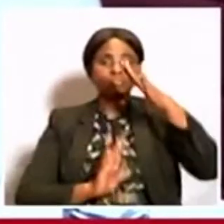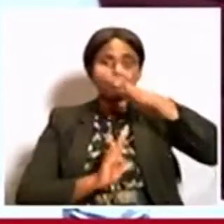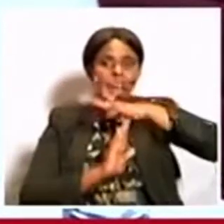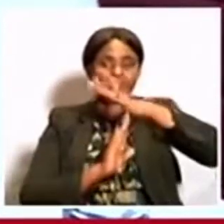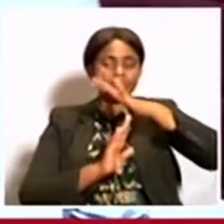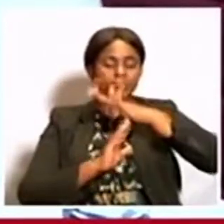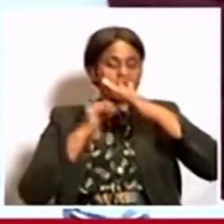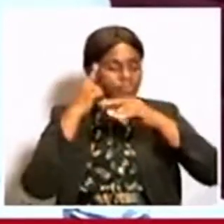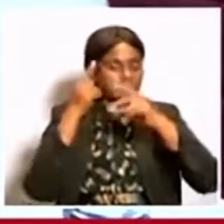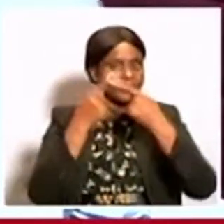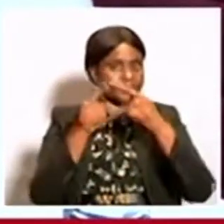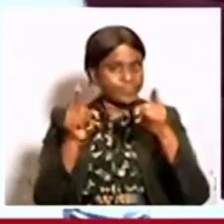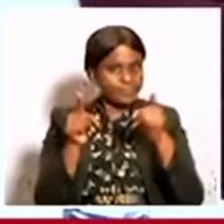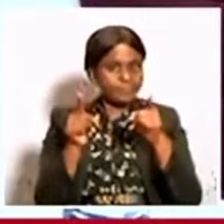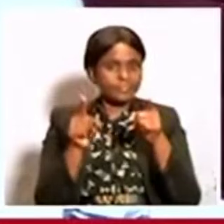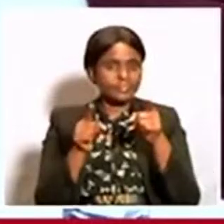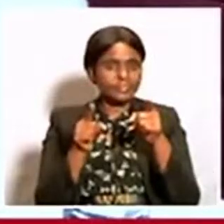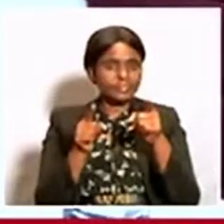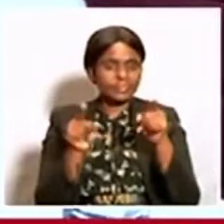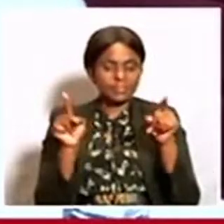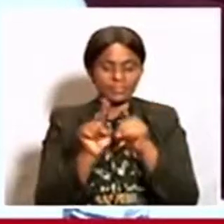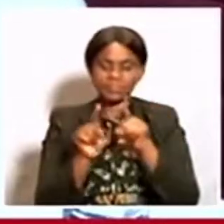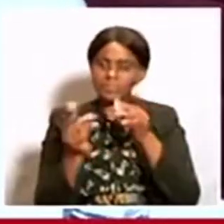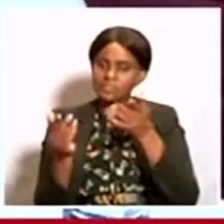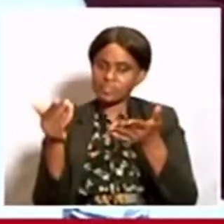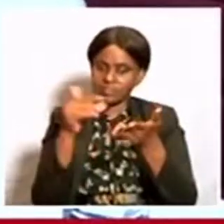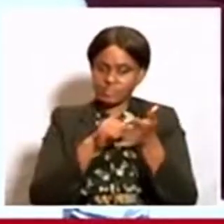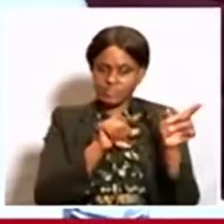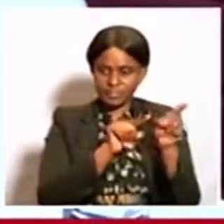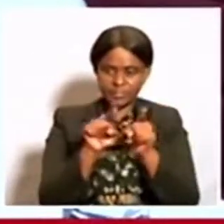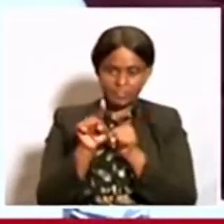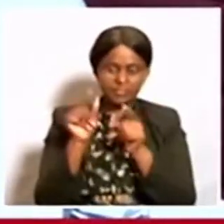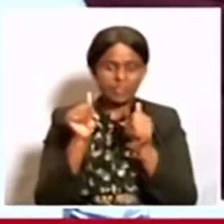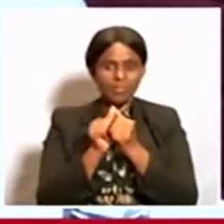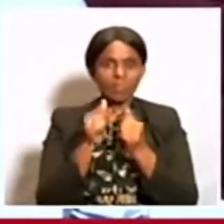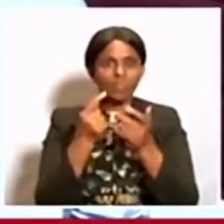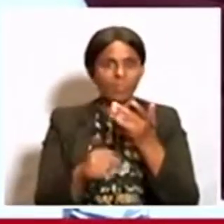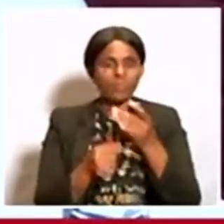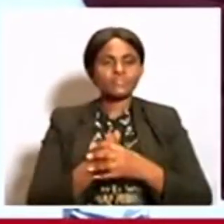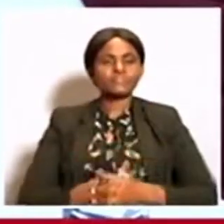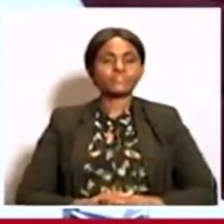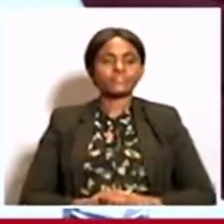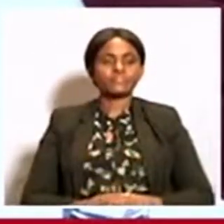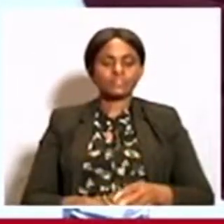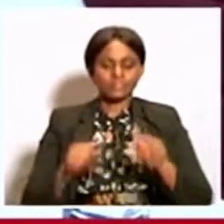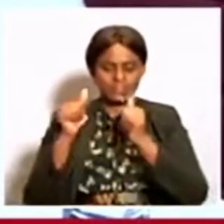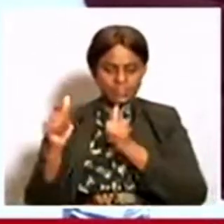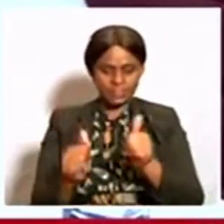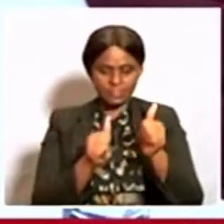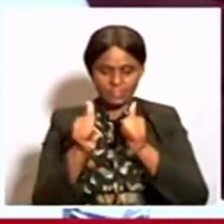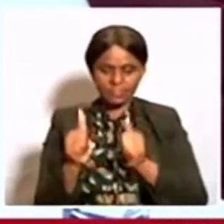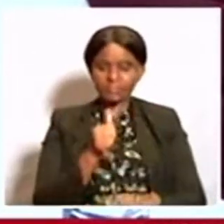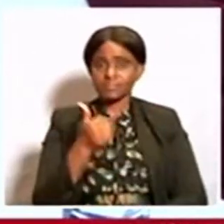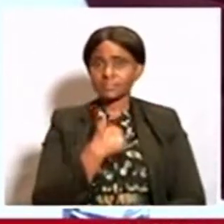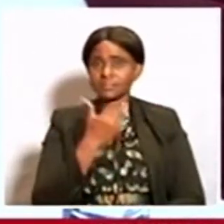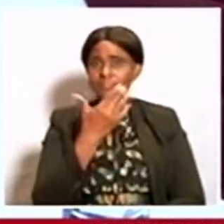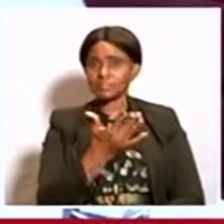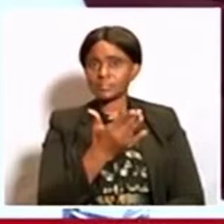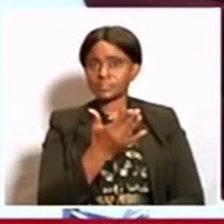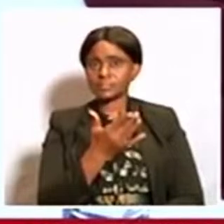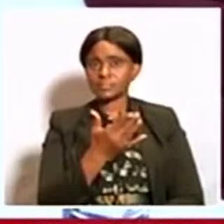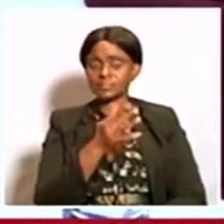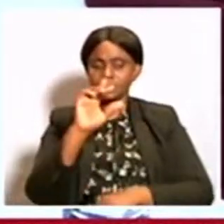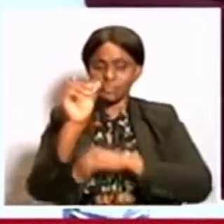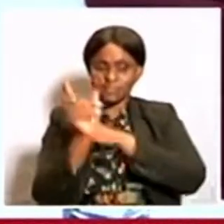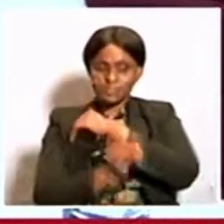for variation. And then also in terms of the action taken, the